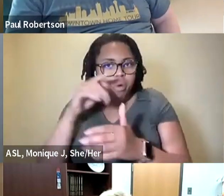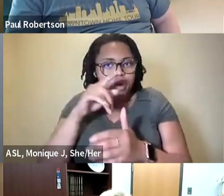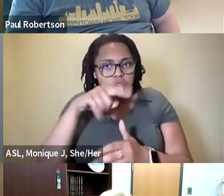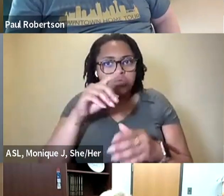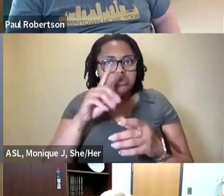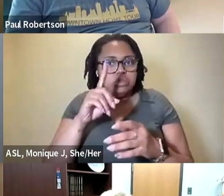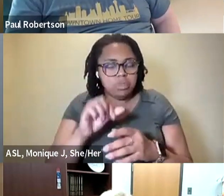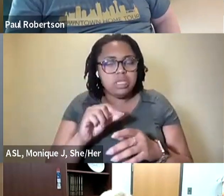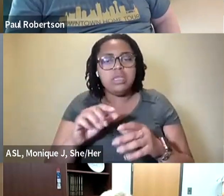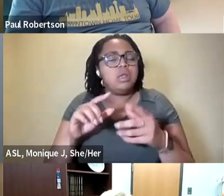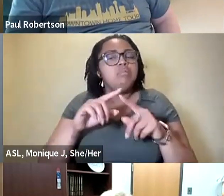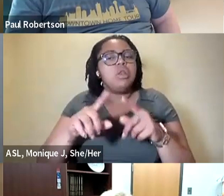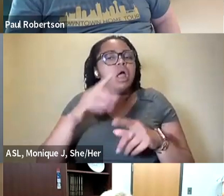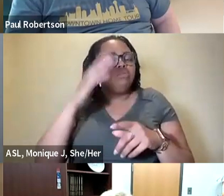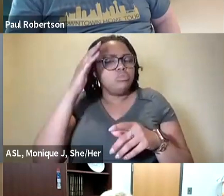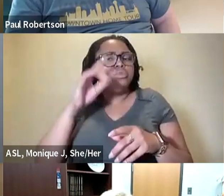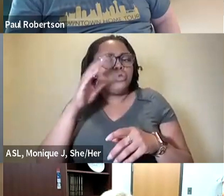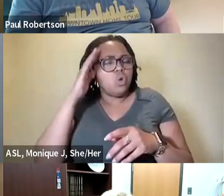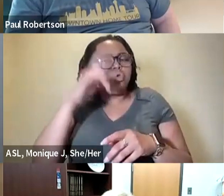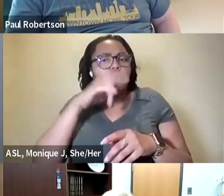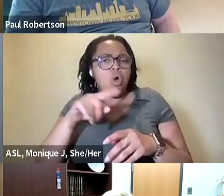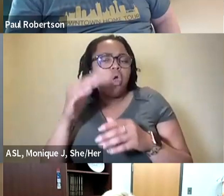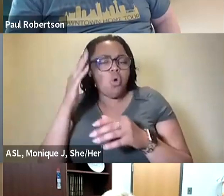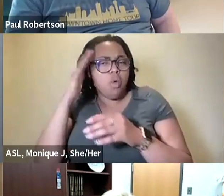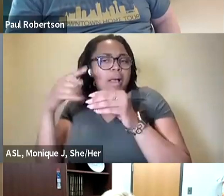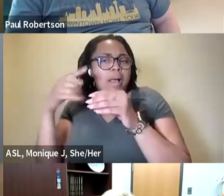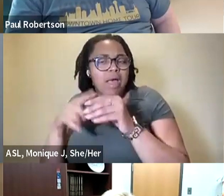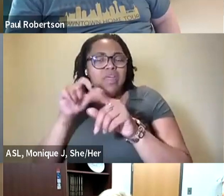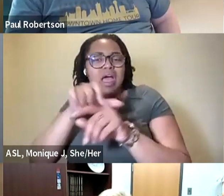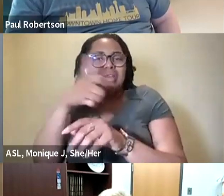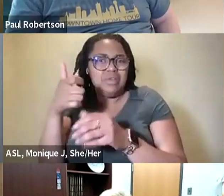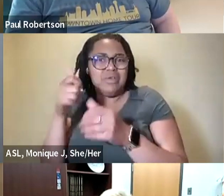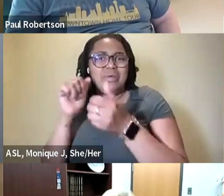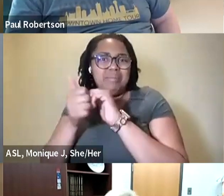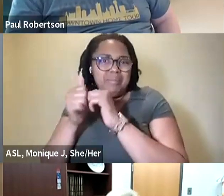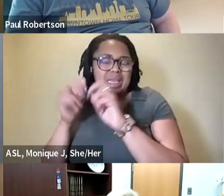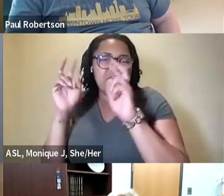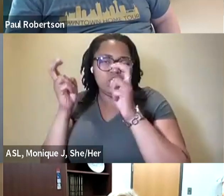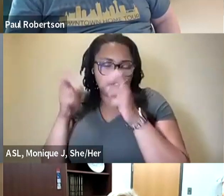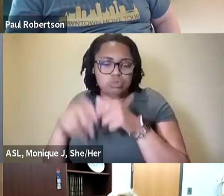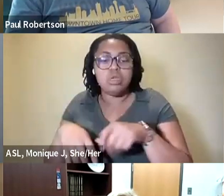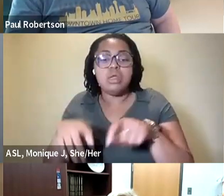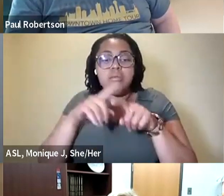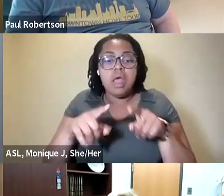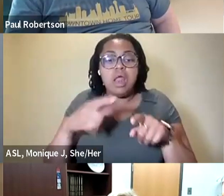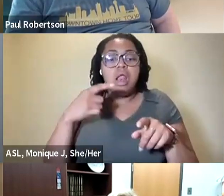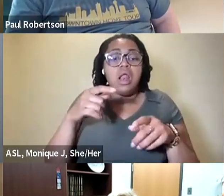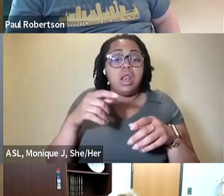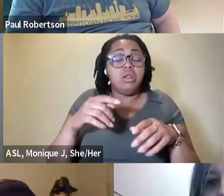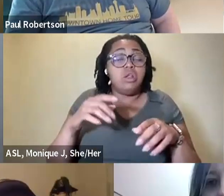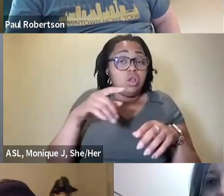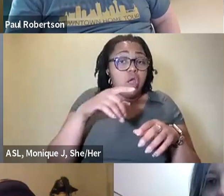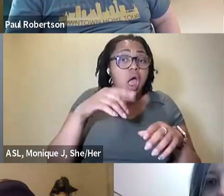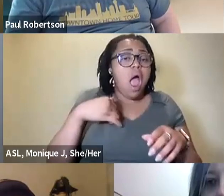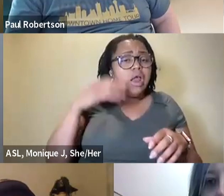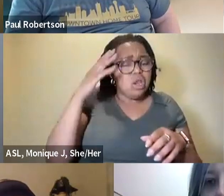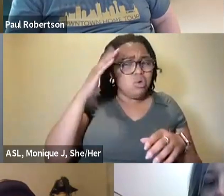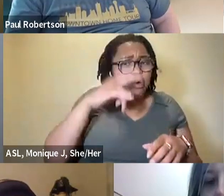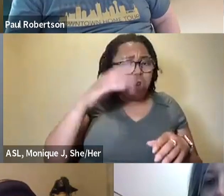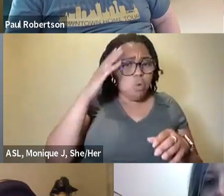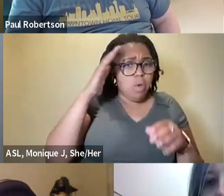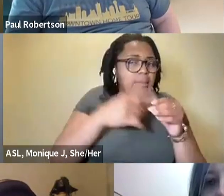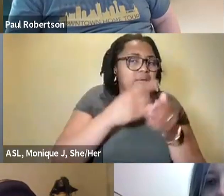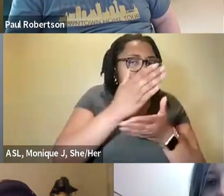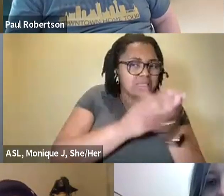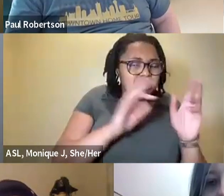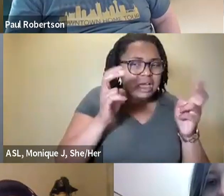quite aware of? So I'm going to say a bit more about some of these topics, but I'll just say